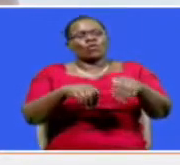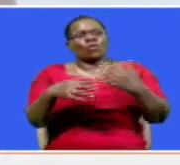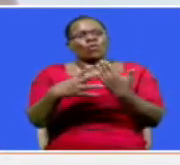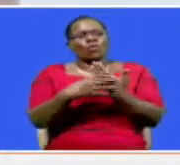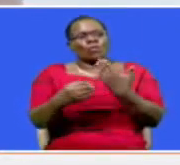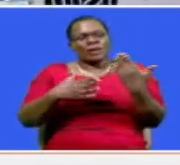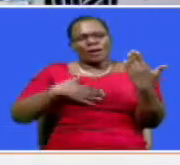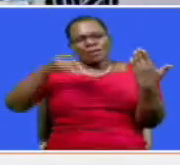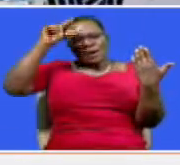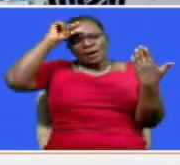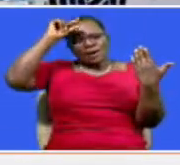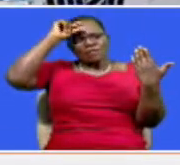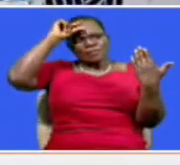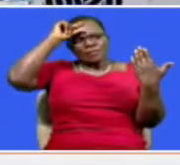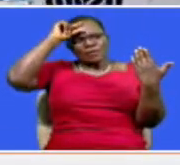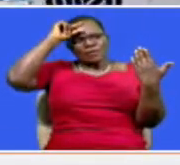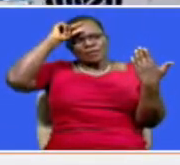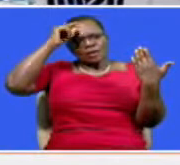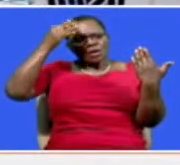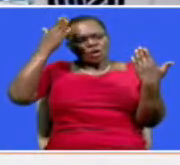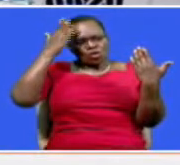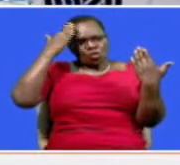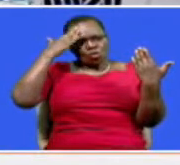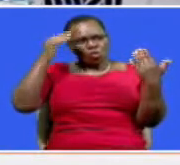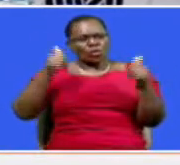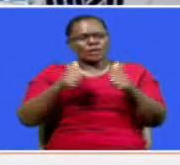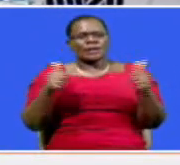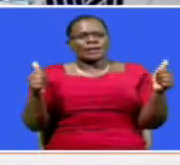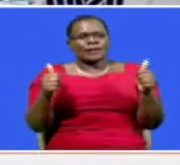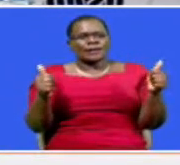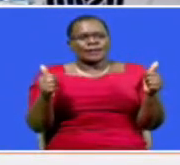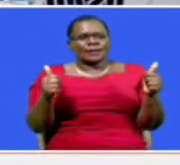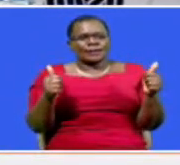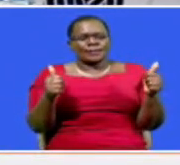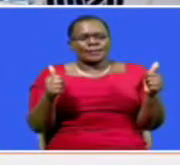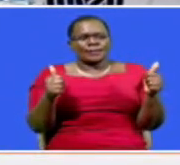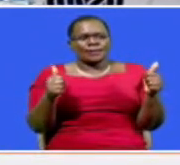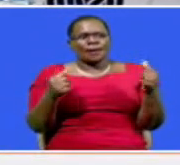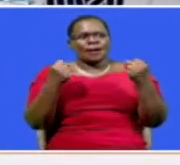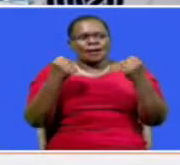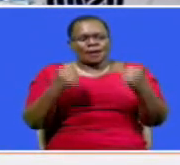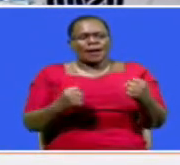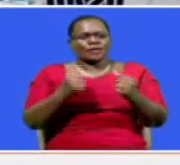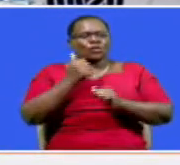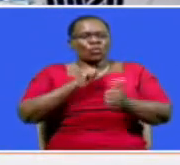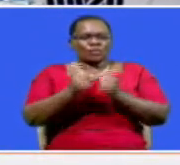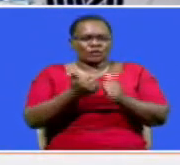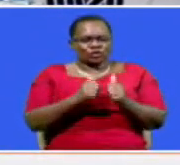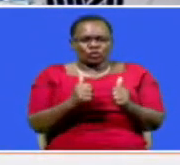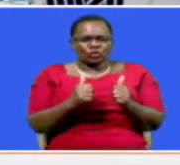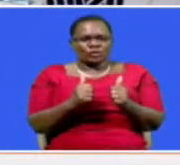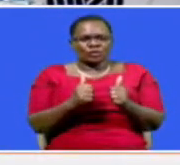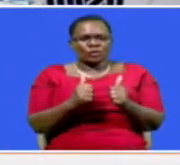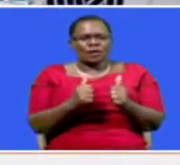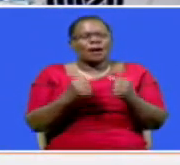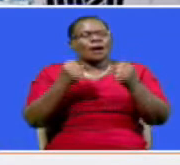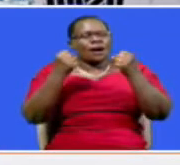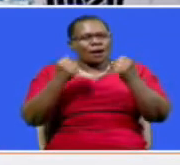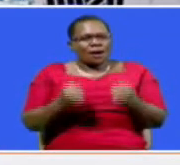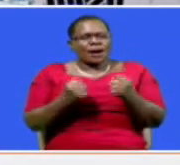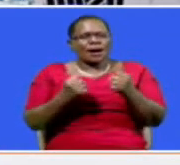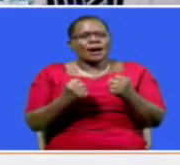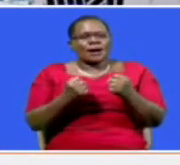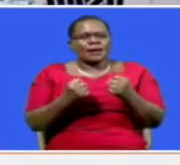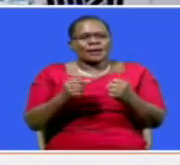of our government. It's a well-known race and a hard race. Is the hardest half marathon